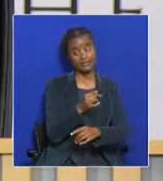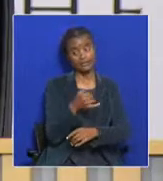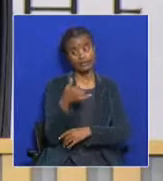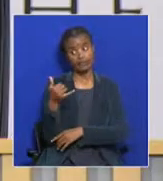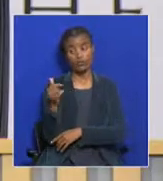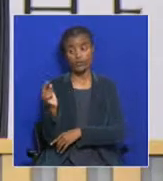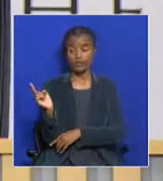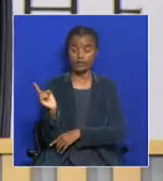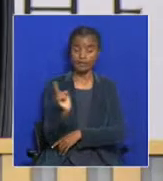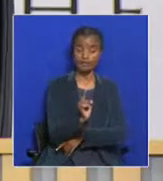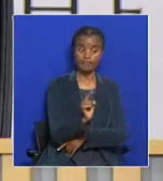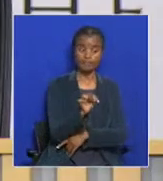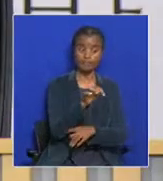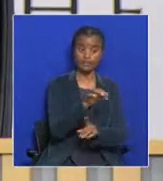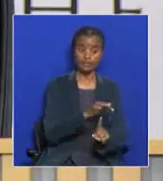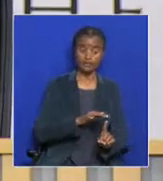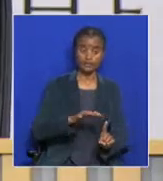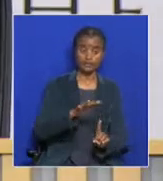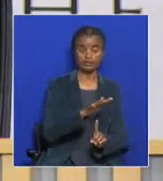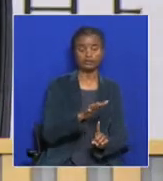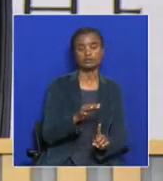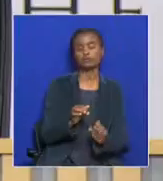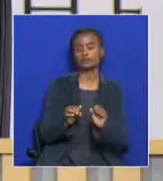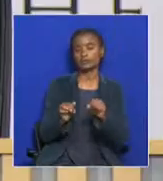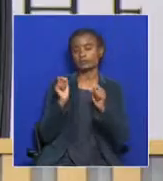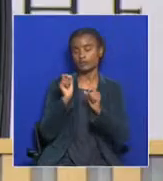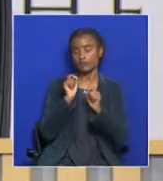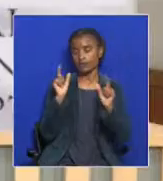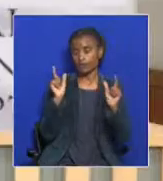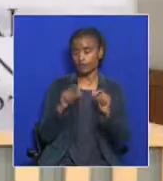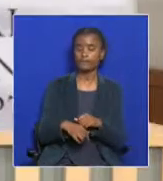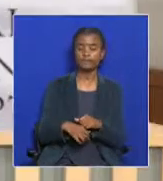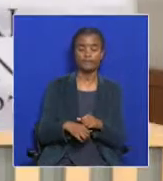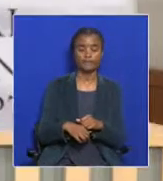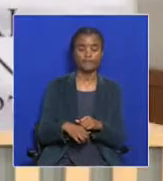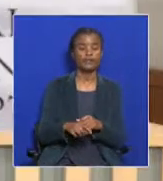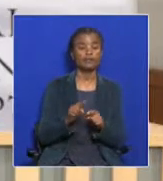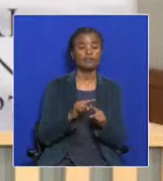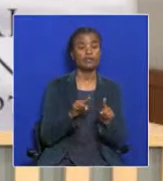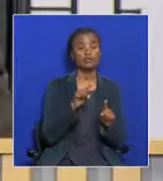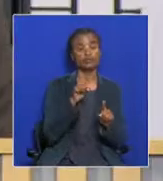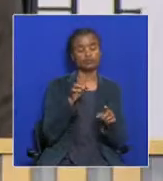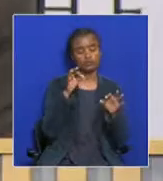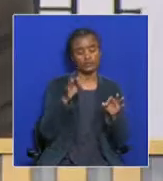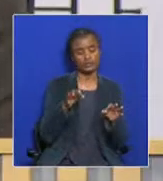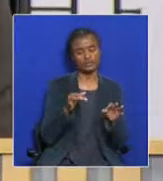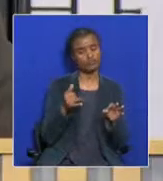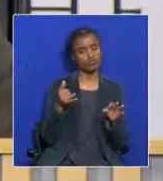Yes, I am aware, Commissioner. And you chose nonetheless not to call them?